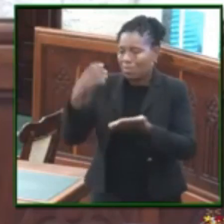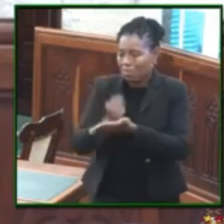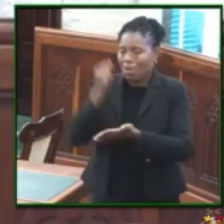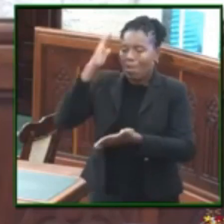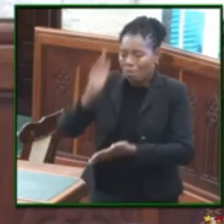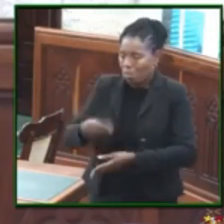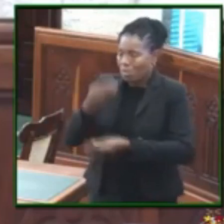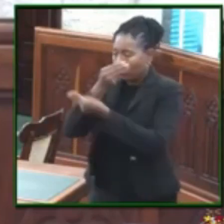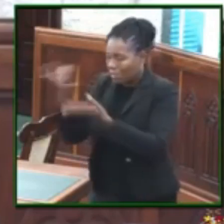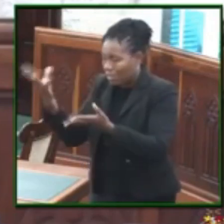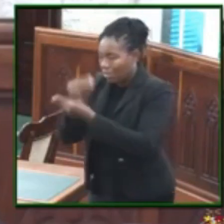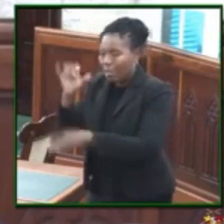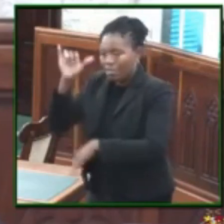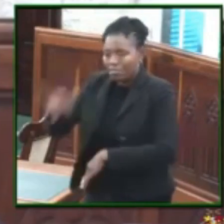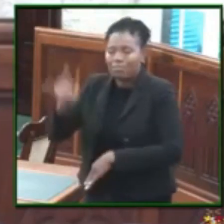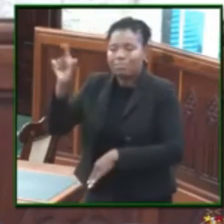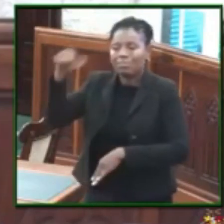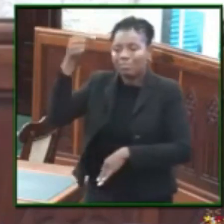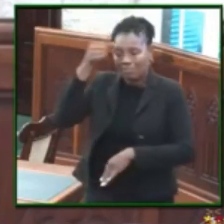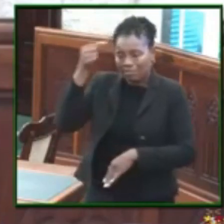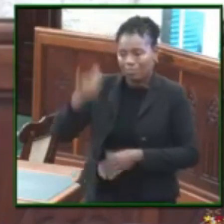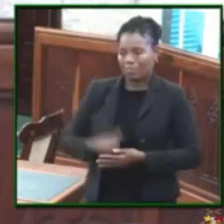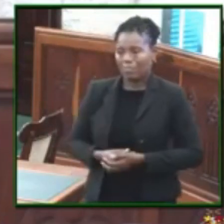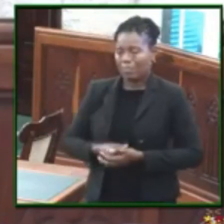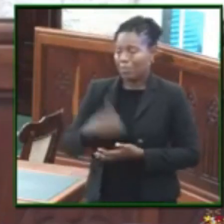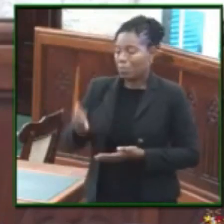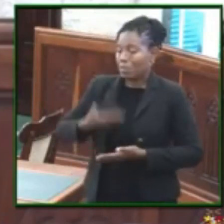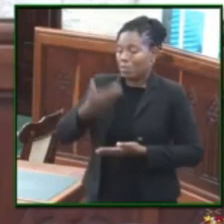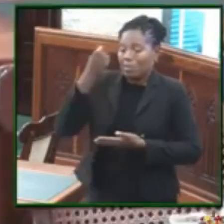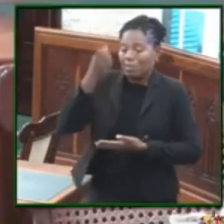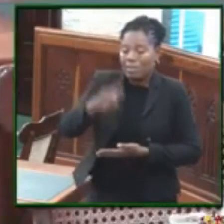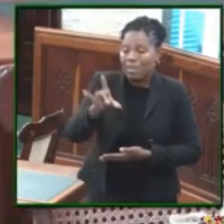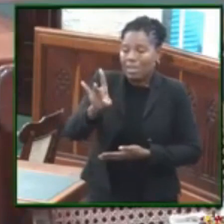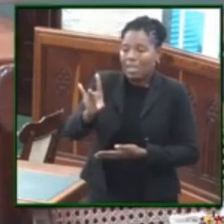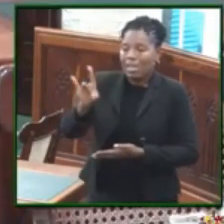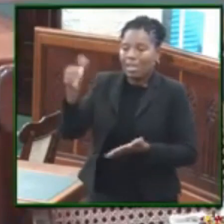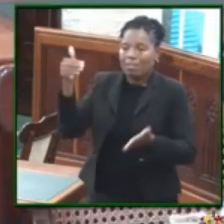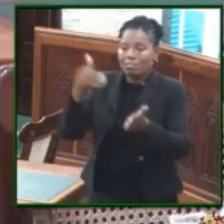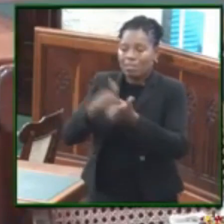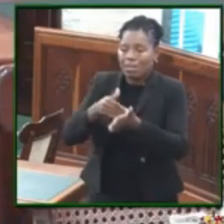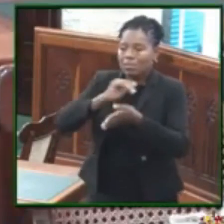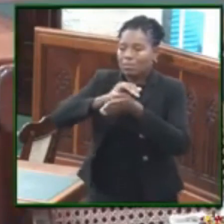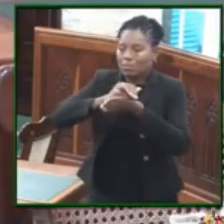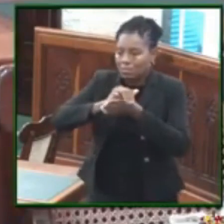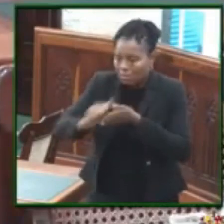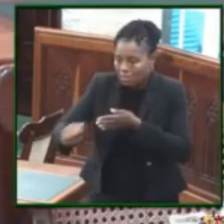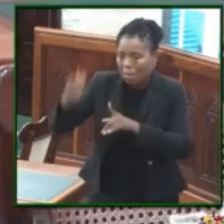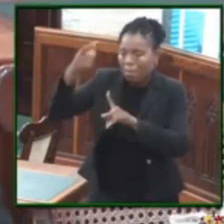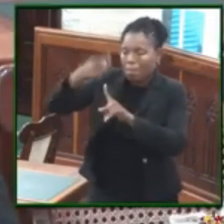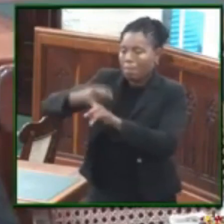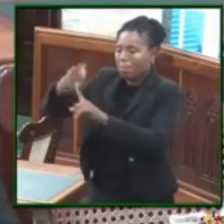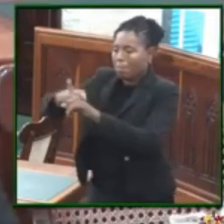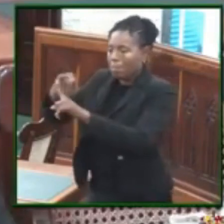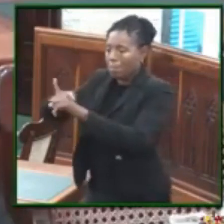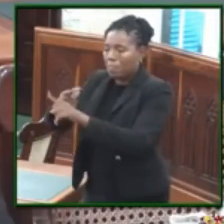arises, that this government was handing $8,000 a month,